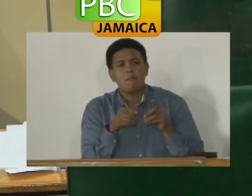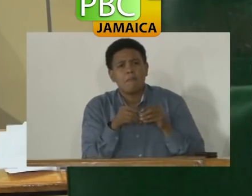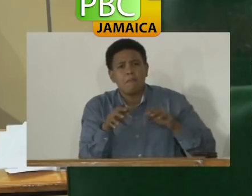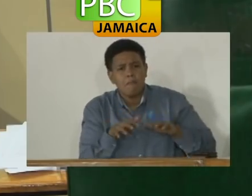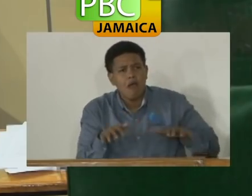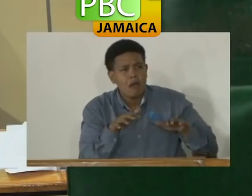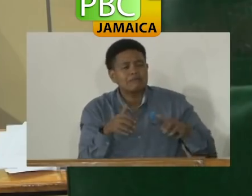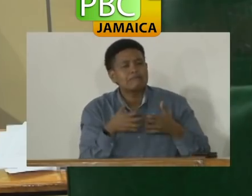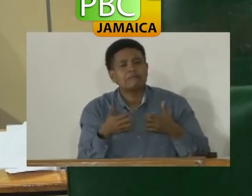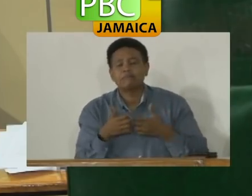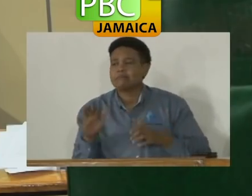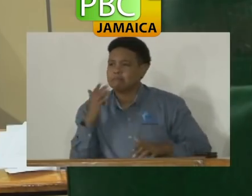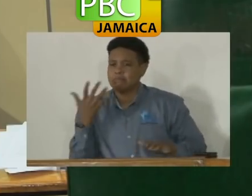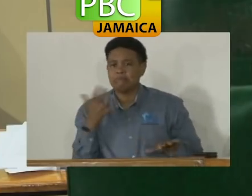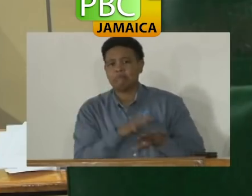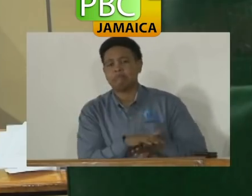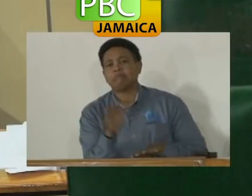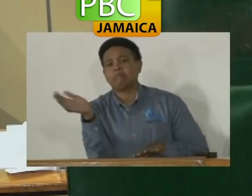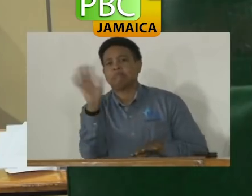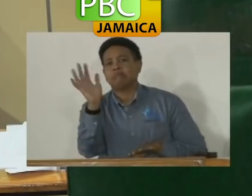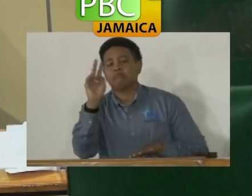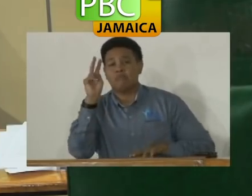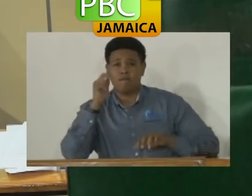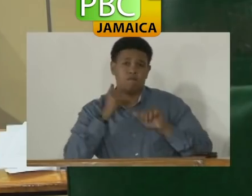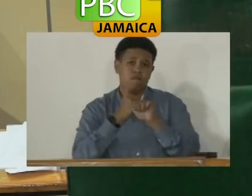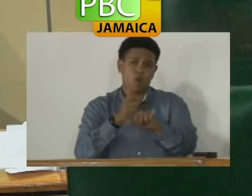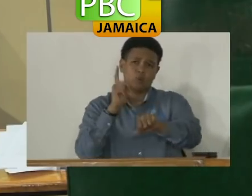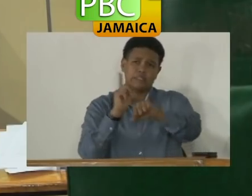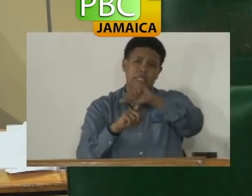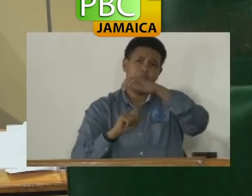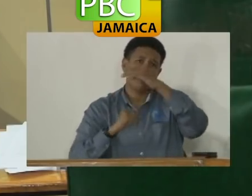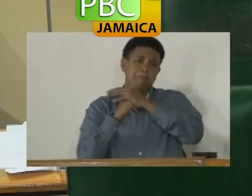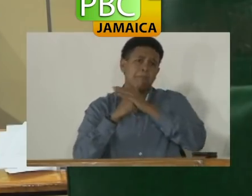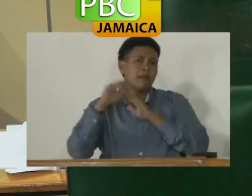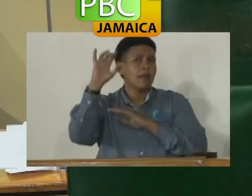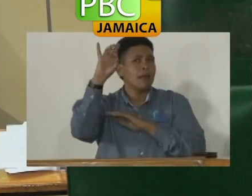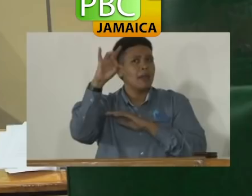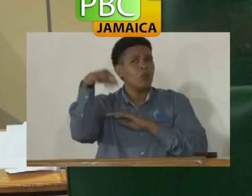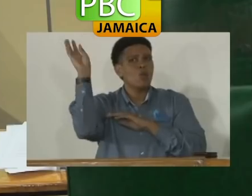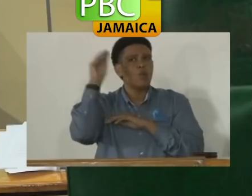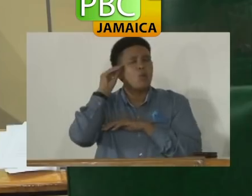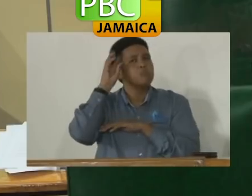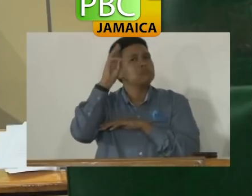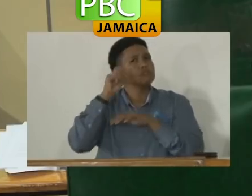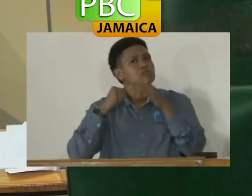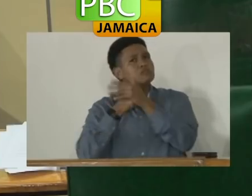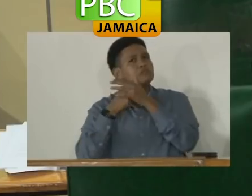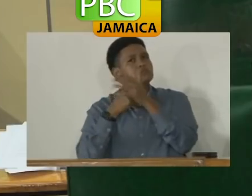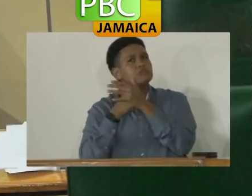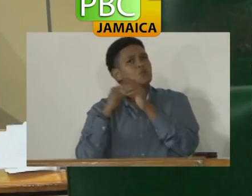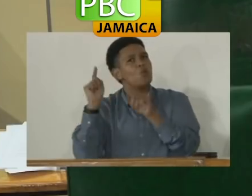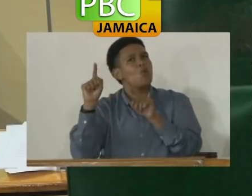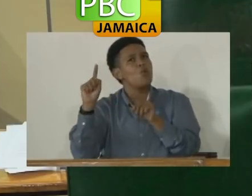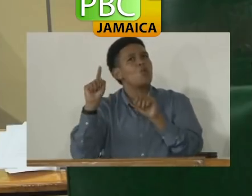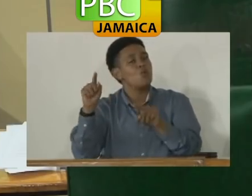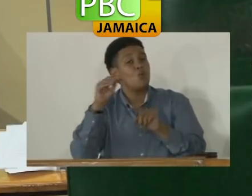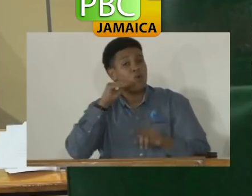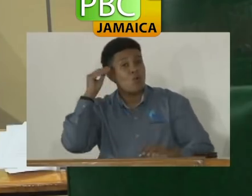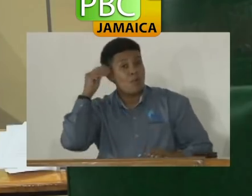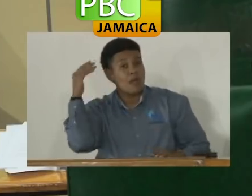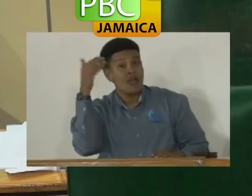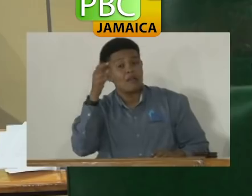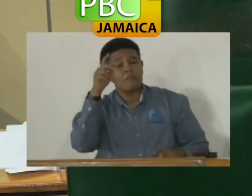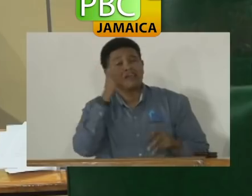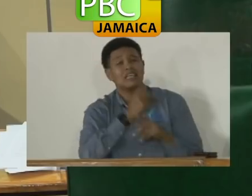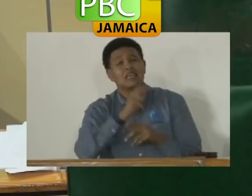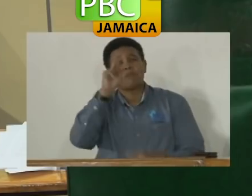population, observing the curfews that are in place, these measures help to keep the